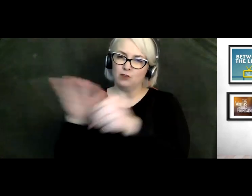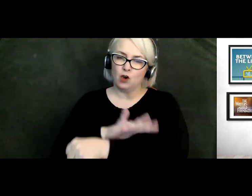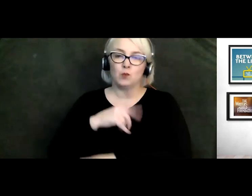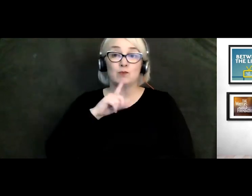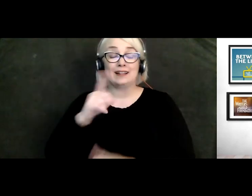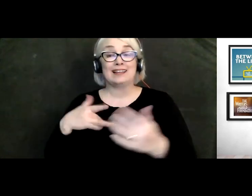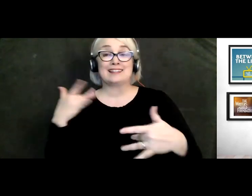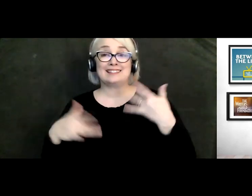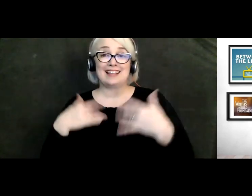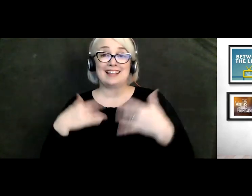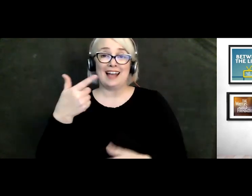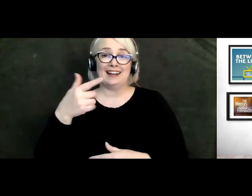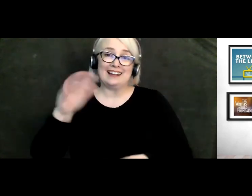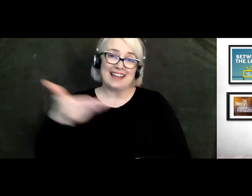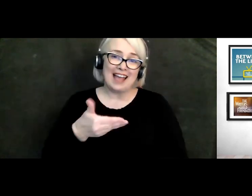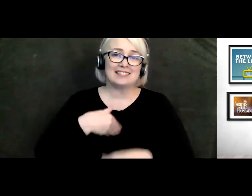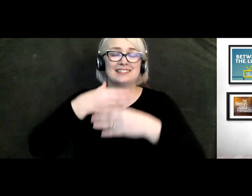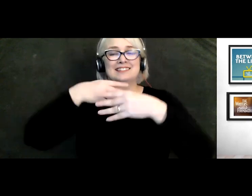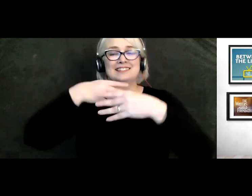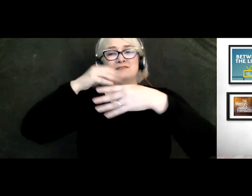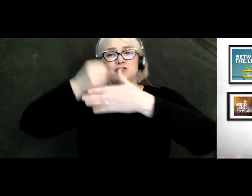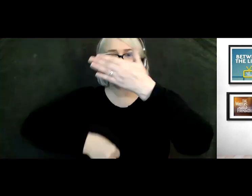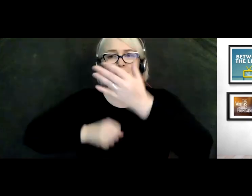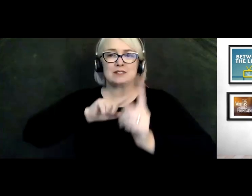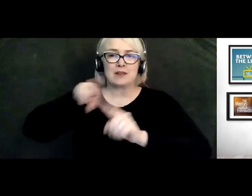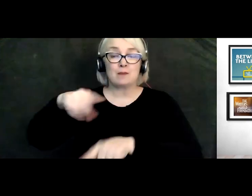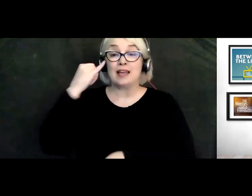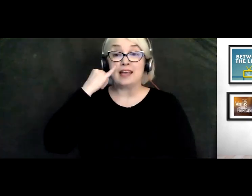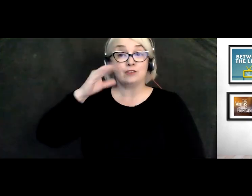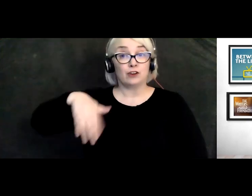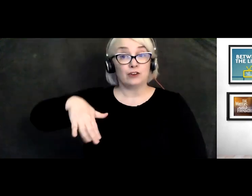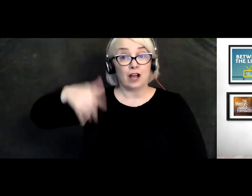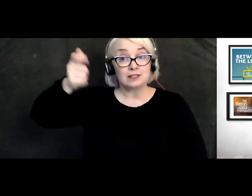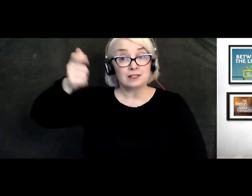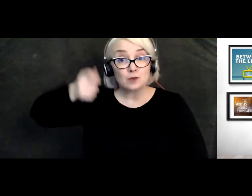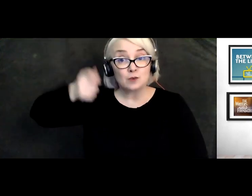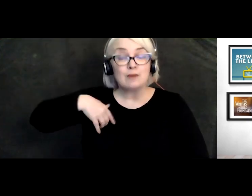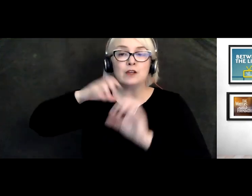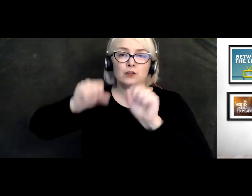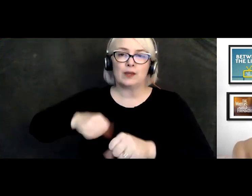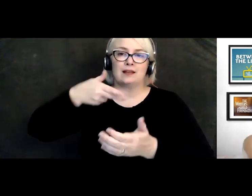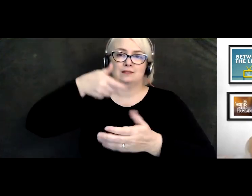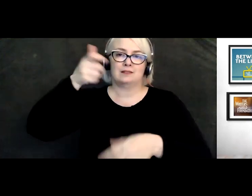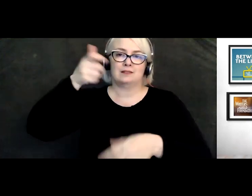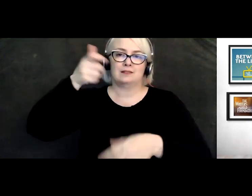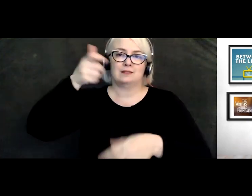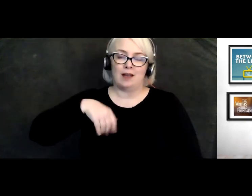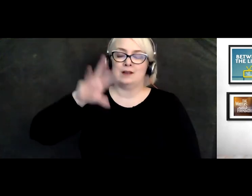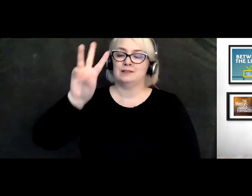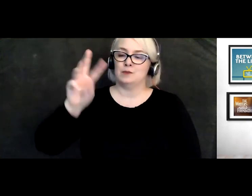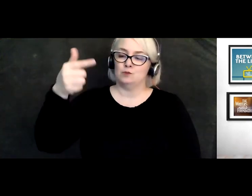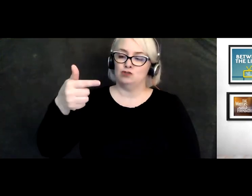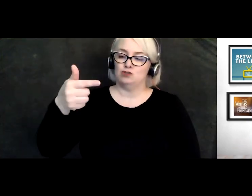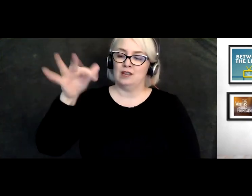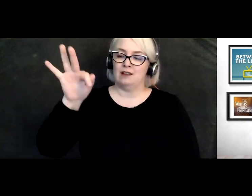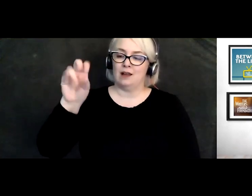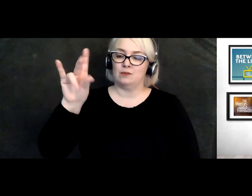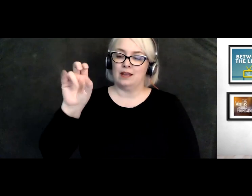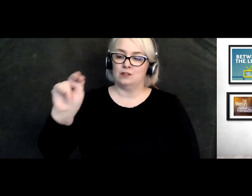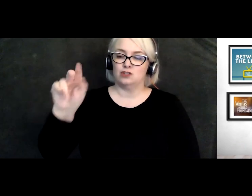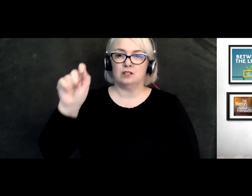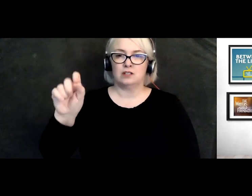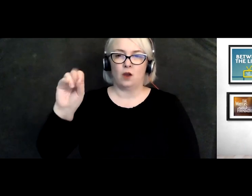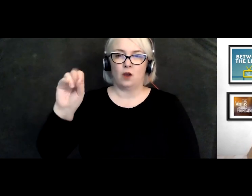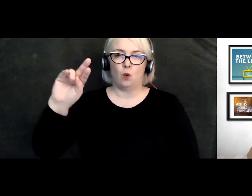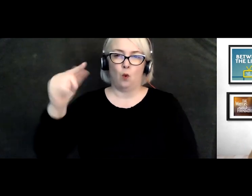stay tuned about that. If you're not subscribed to the Writers Guild Foundation newsletter, you can get subscribed at WGFoundation.org. So first to get